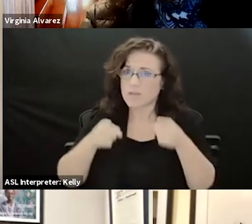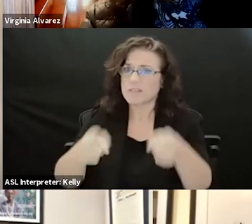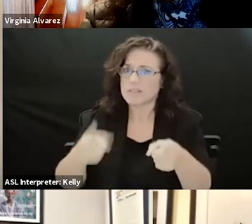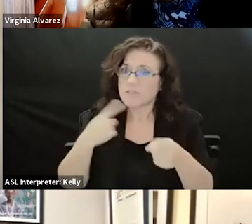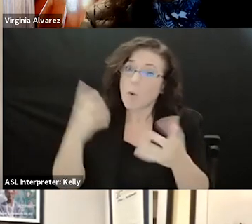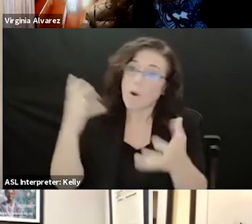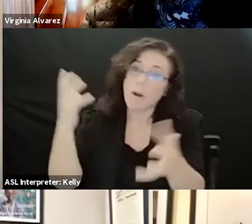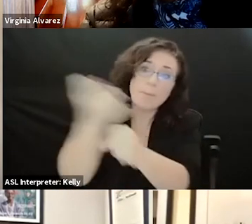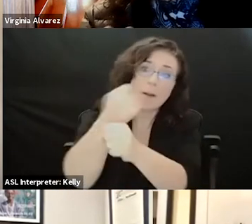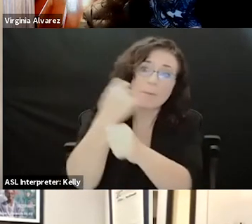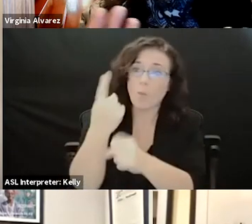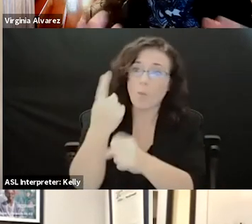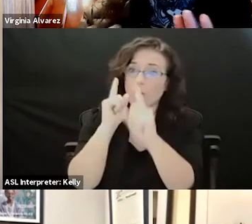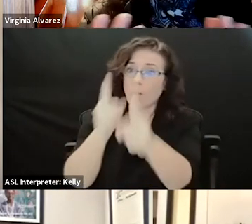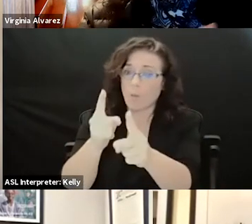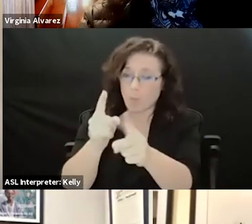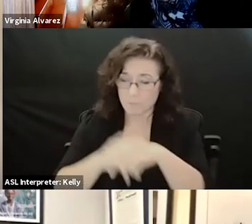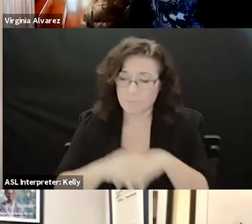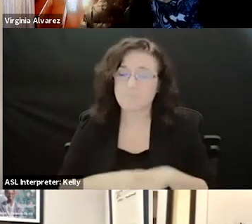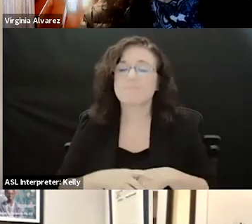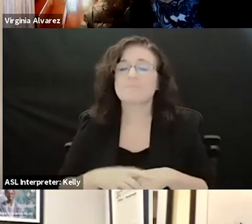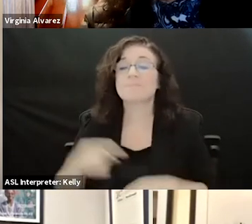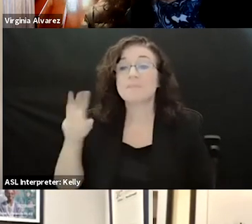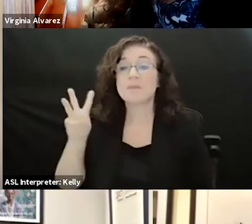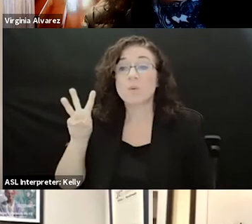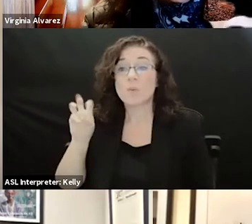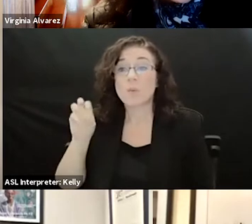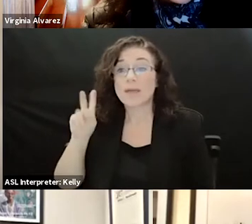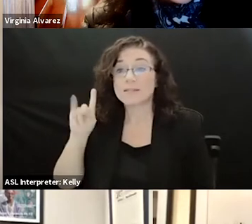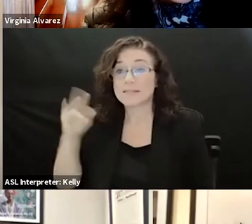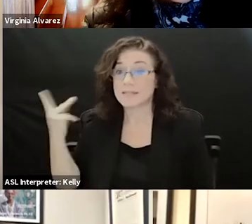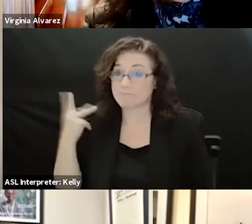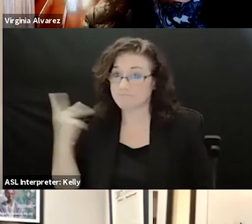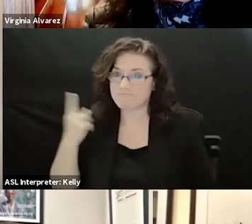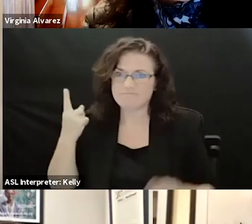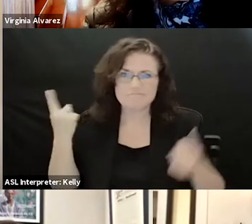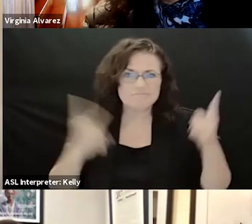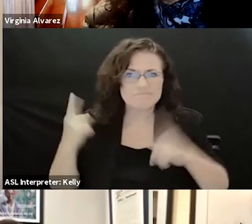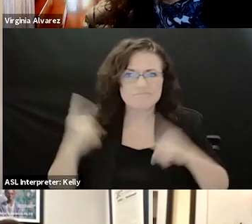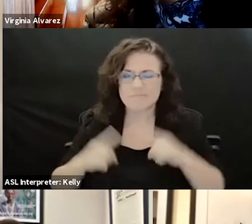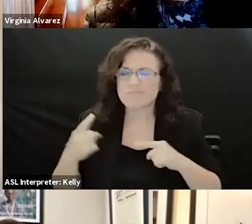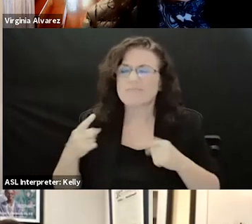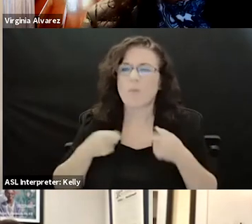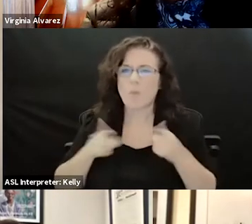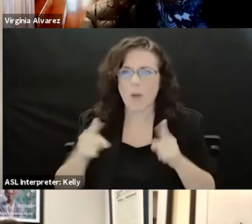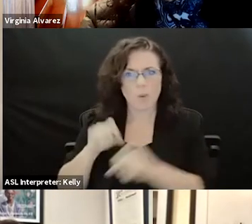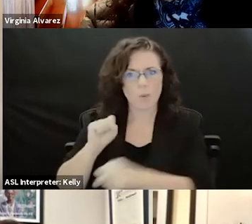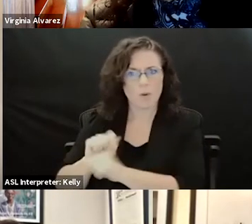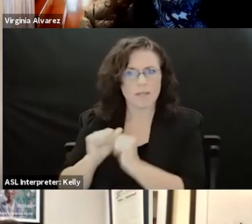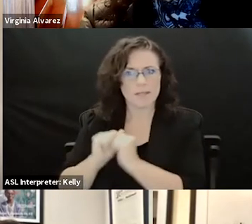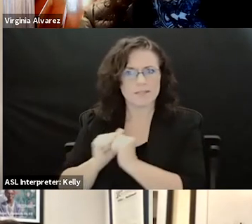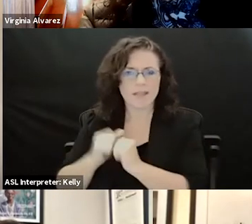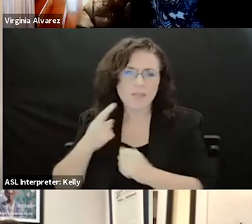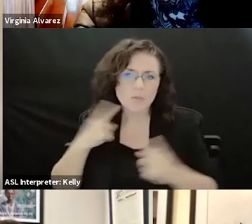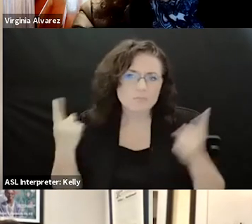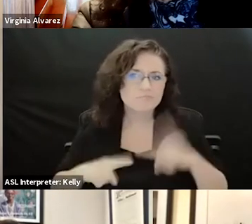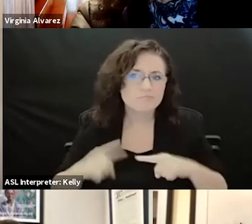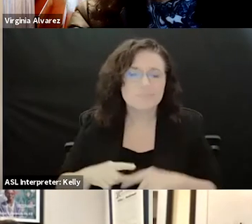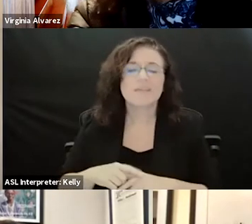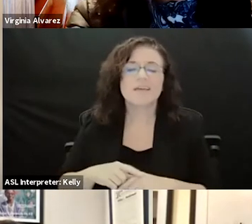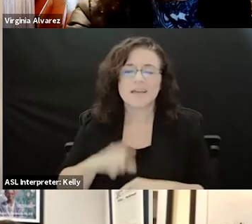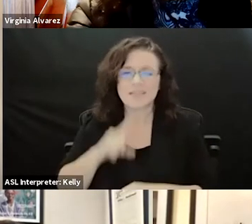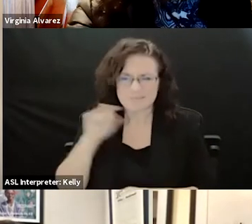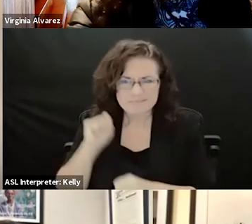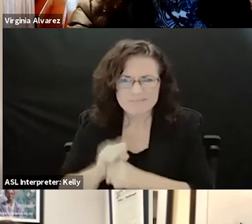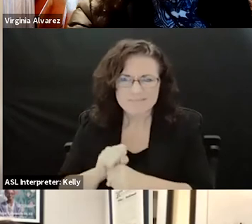one phrase that wendy and i talked about when we were working on this resolution and this really resonates with